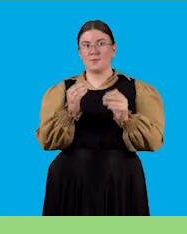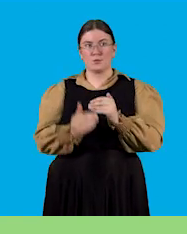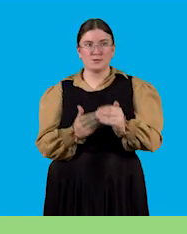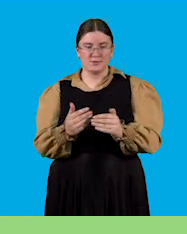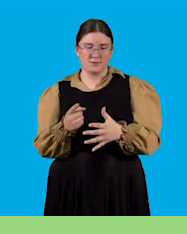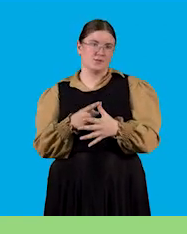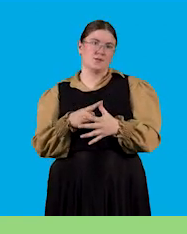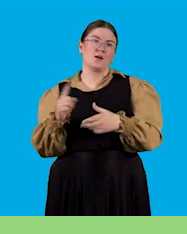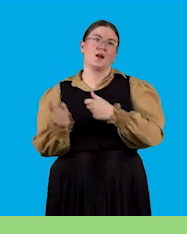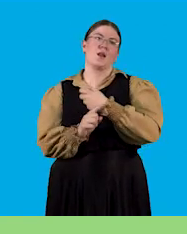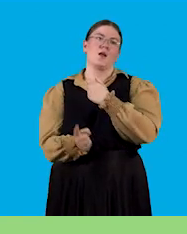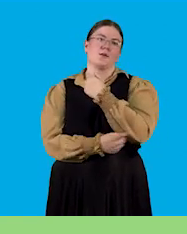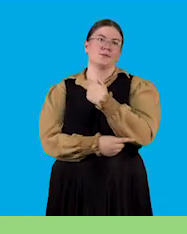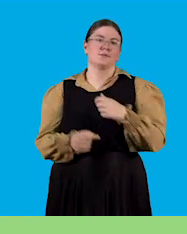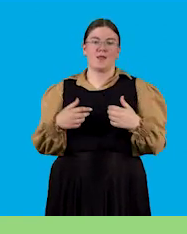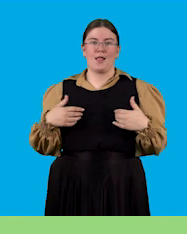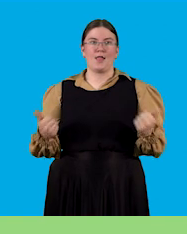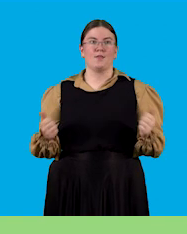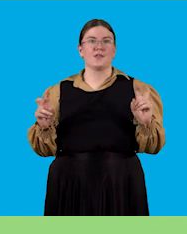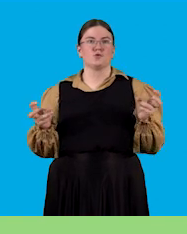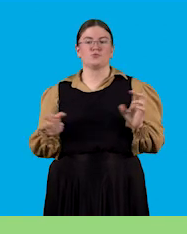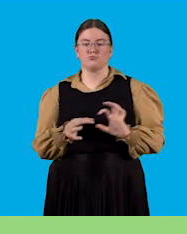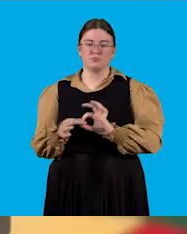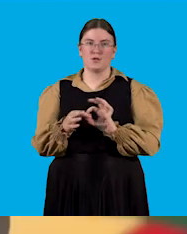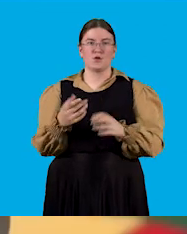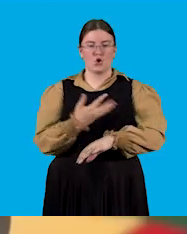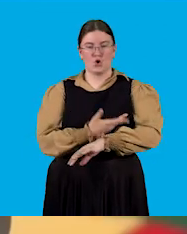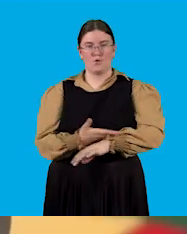health issues that are related to the nervous system.